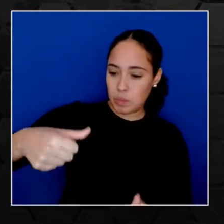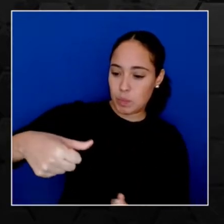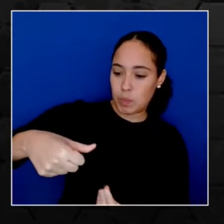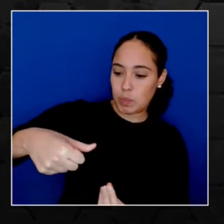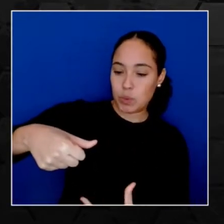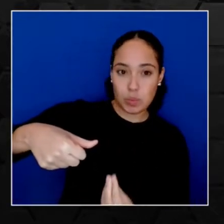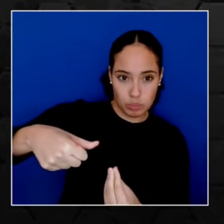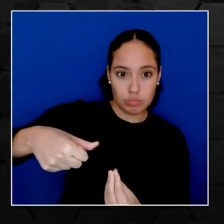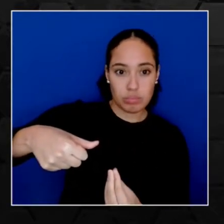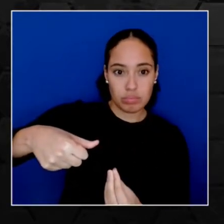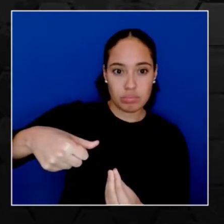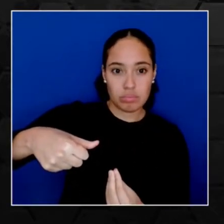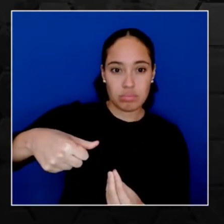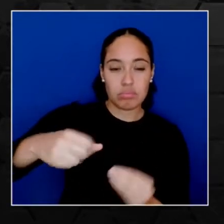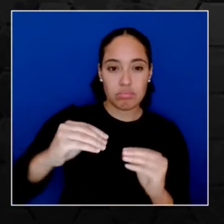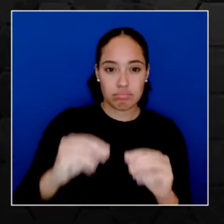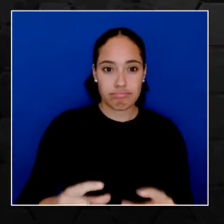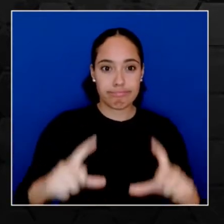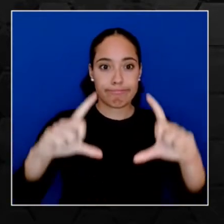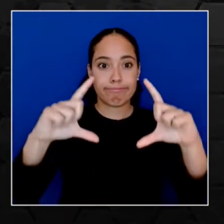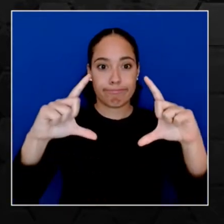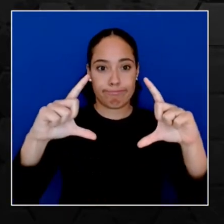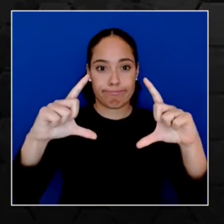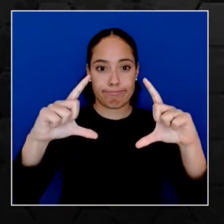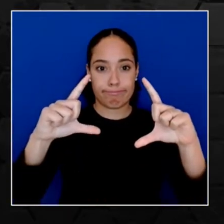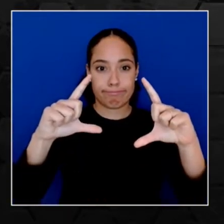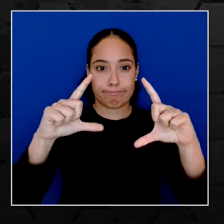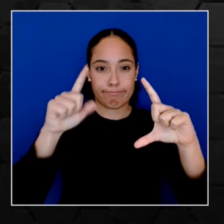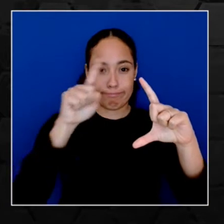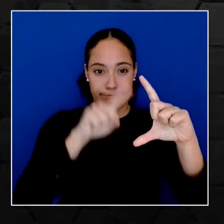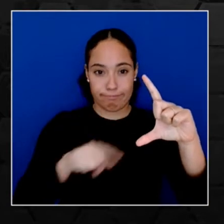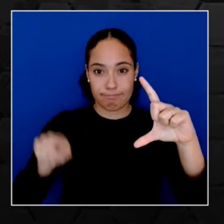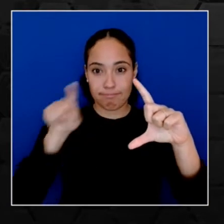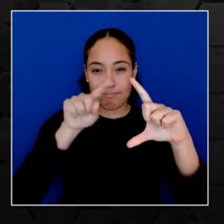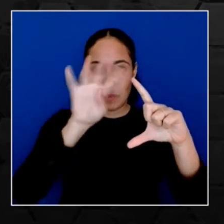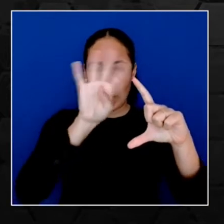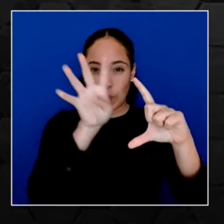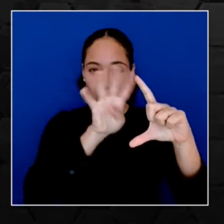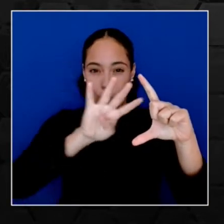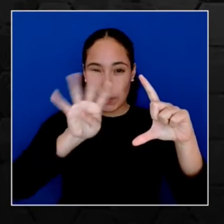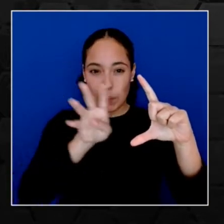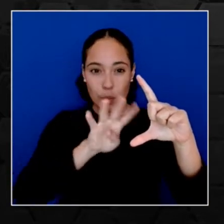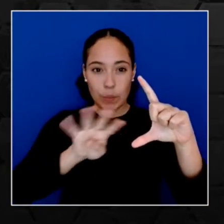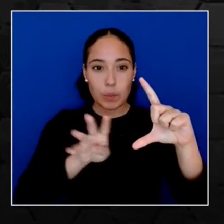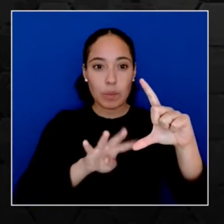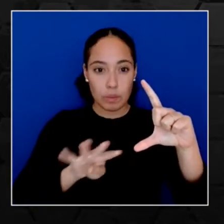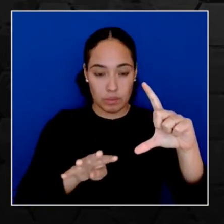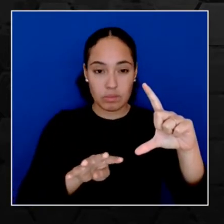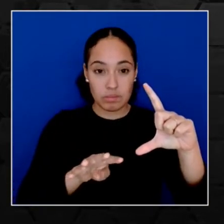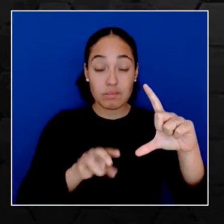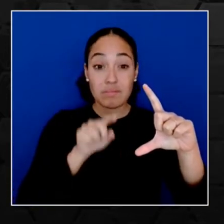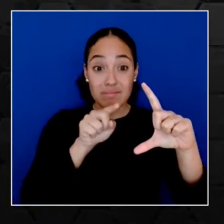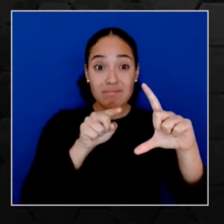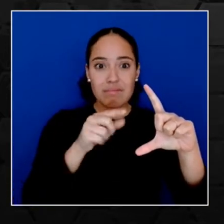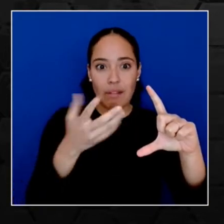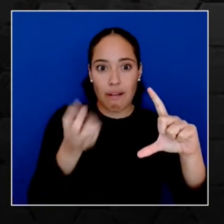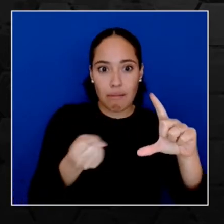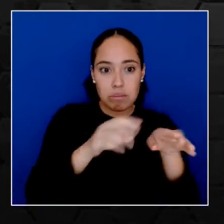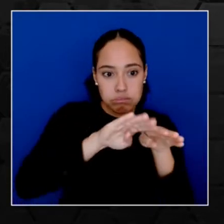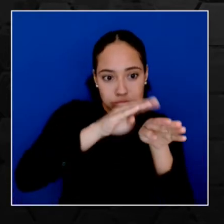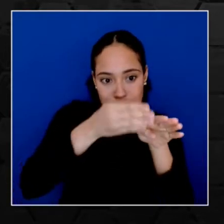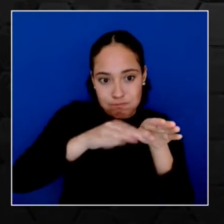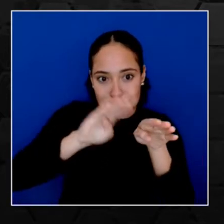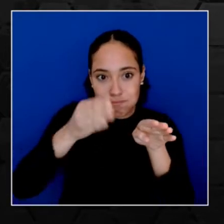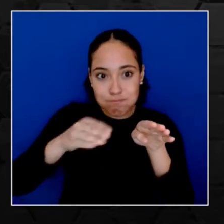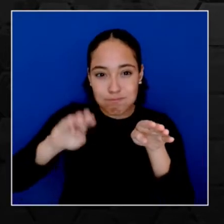and a valley, a fall. And they turn these ridges and valleys to a binary code consisting of ones and zeros. And this